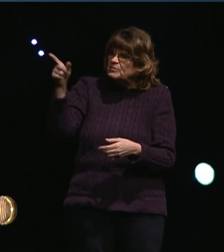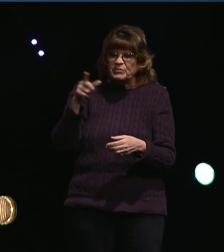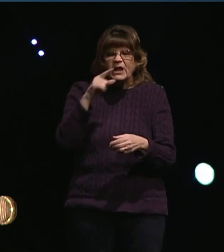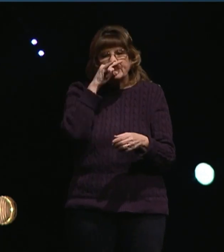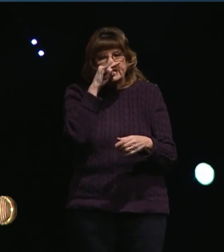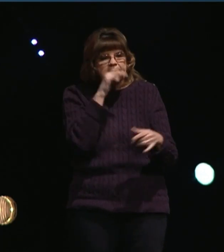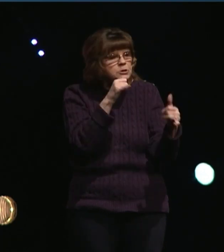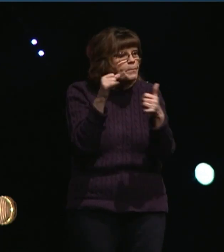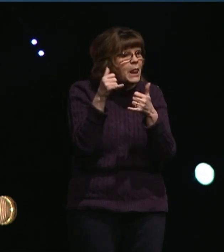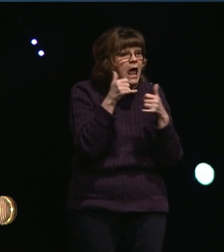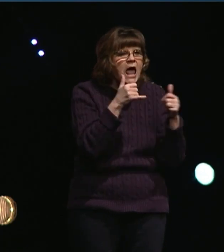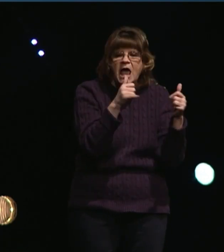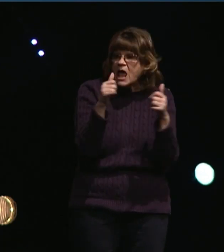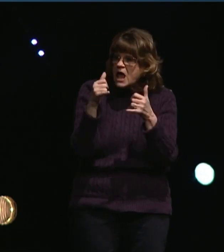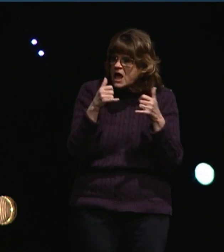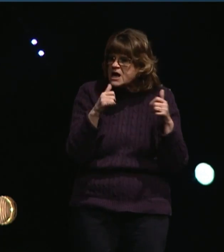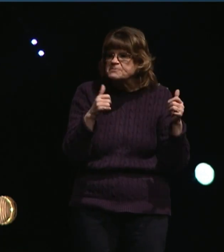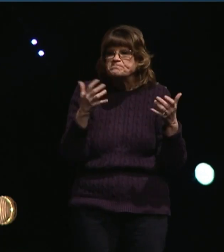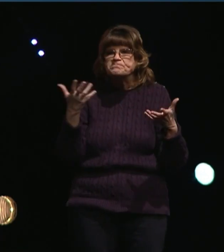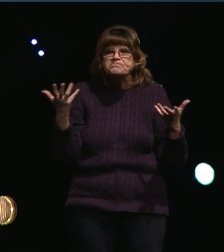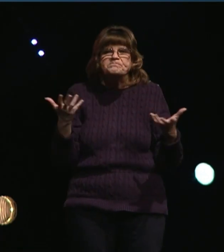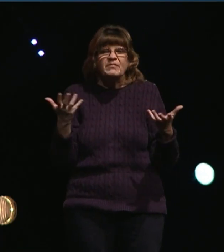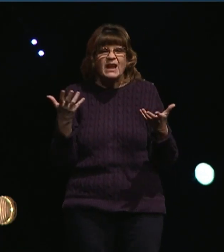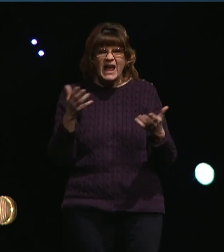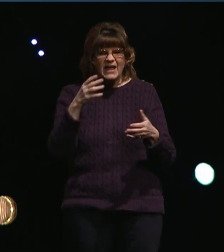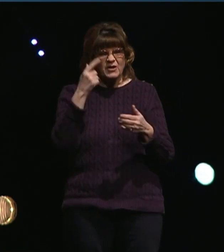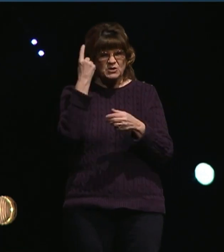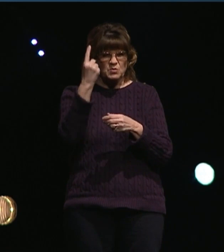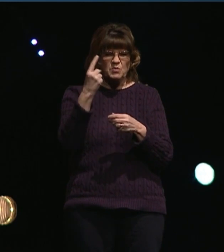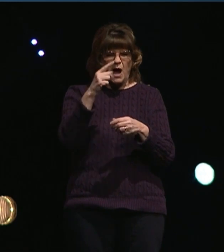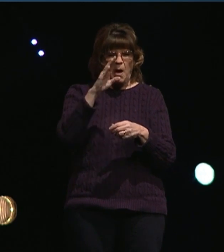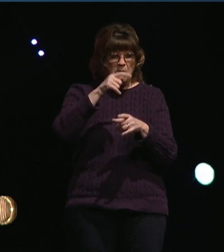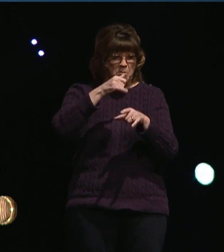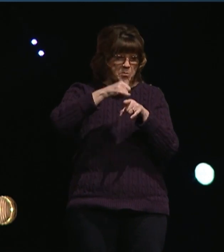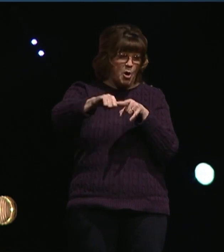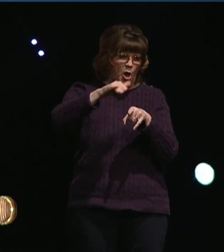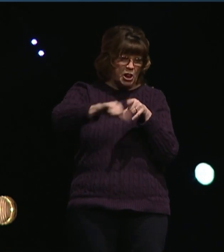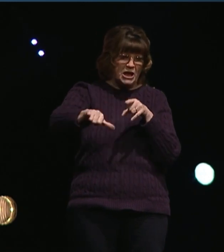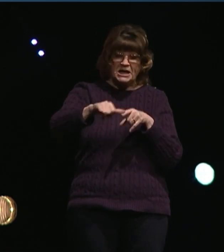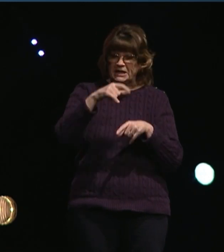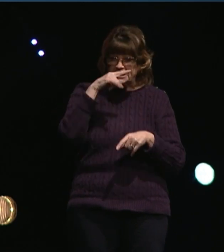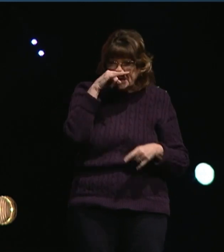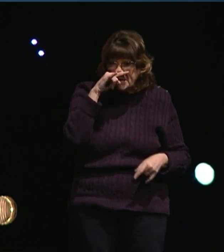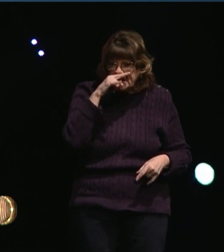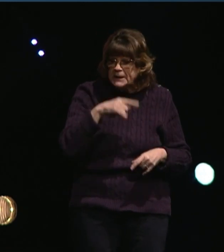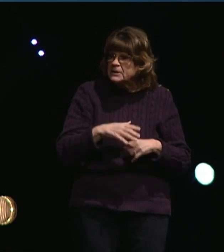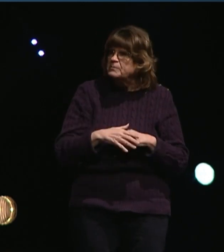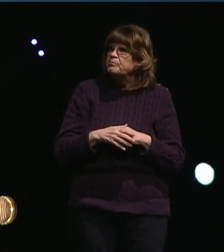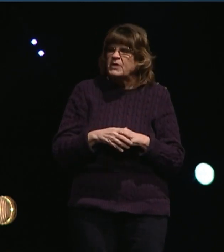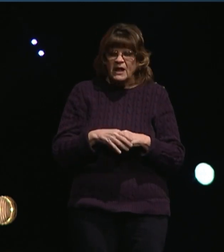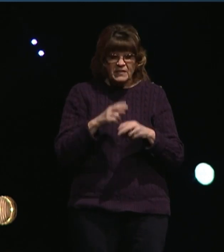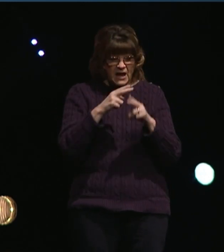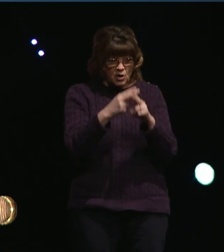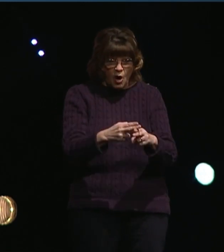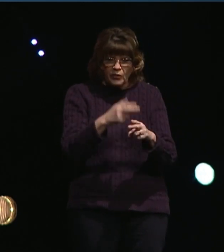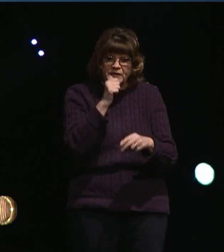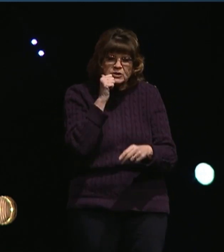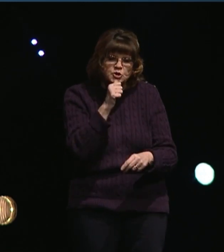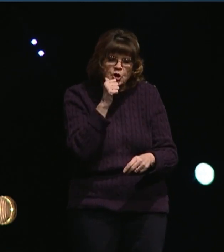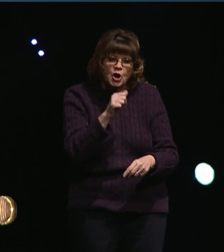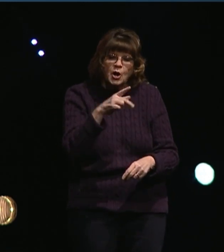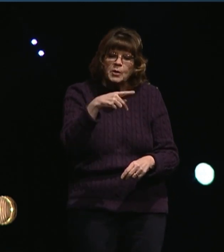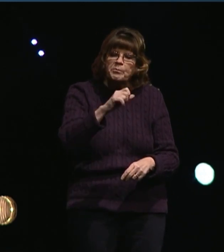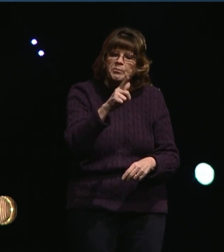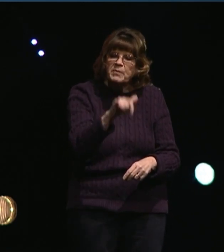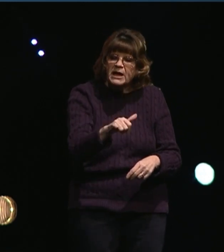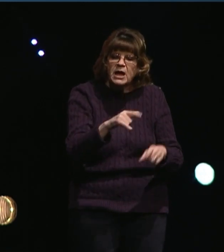all playing, and there's this bully kid out there, and there's this little girl here, her name was Peggy, but they